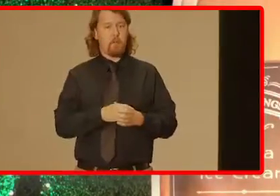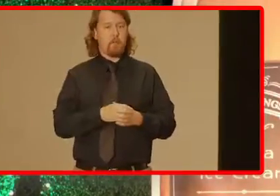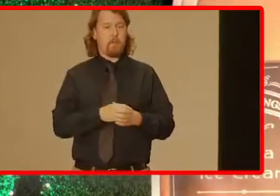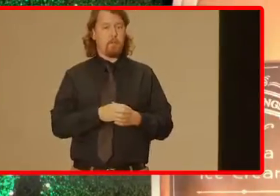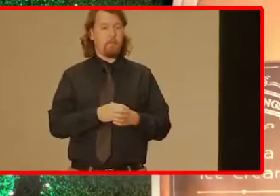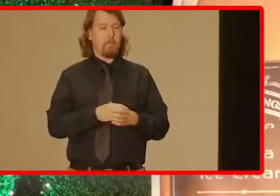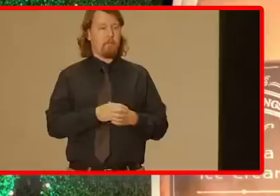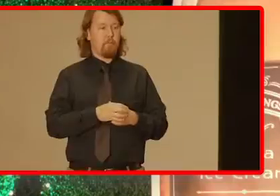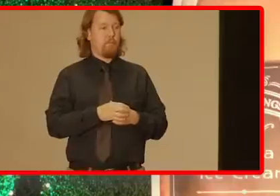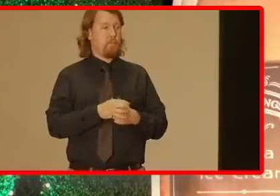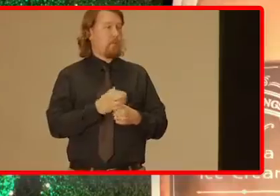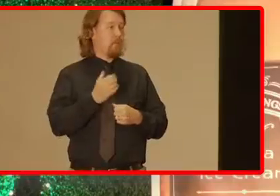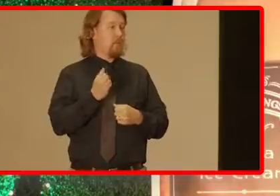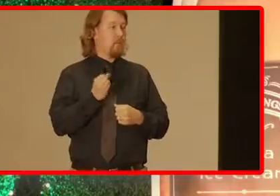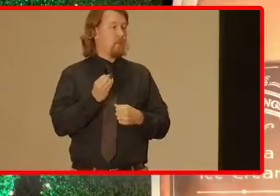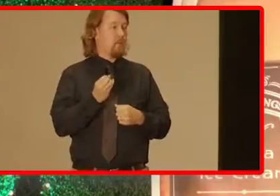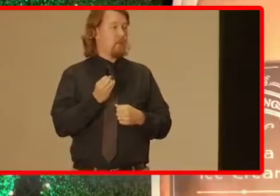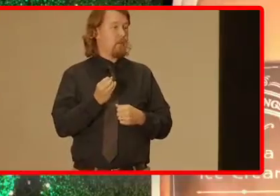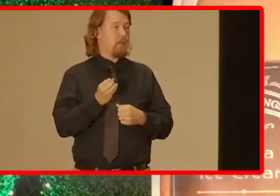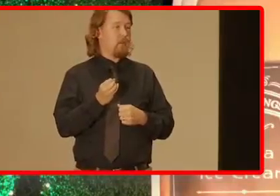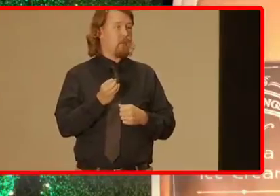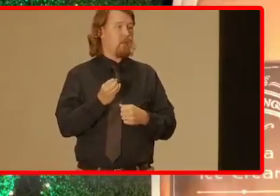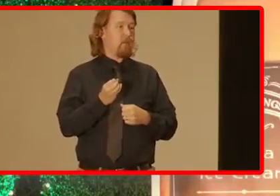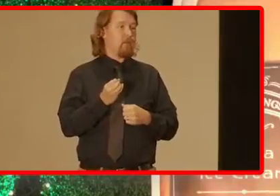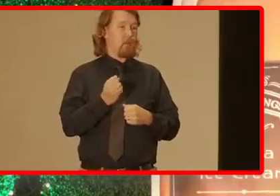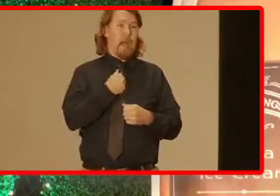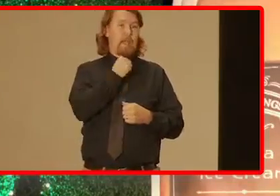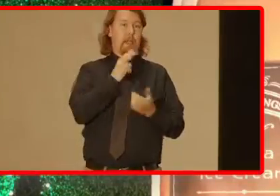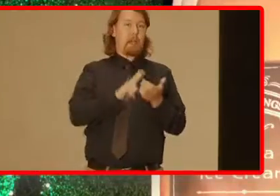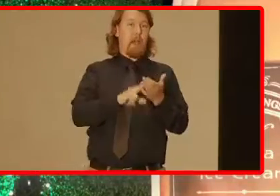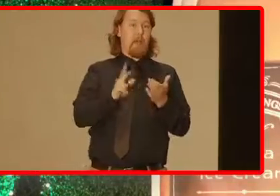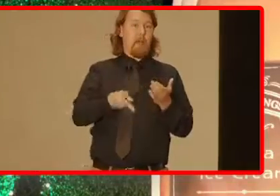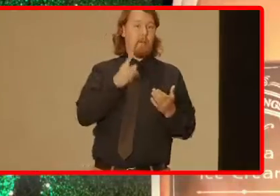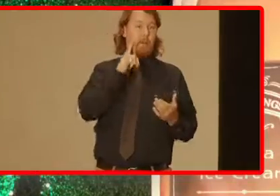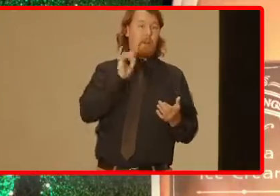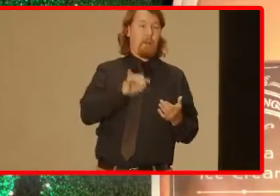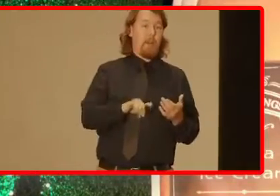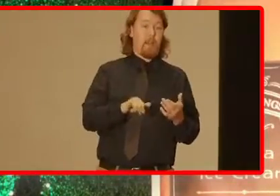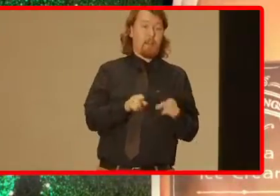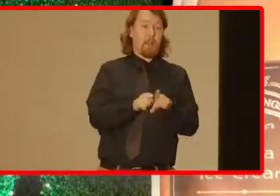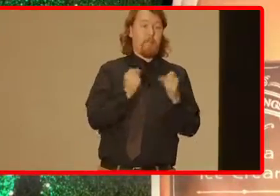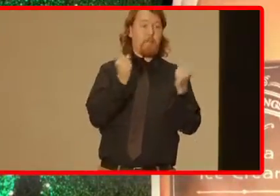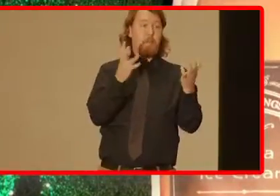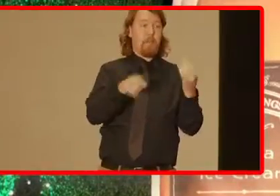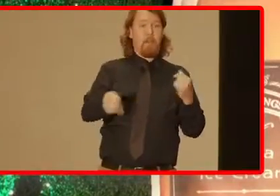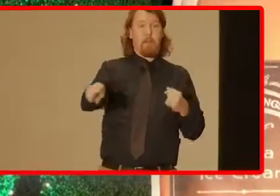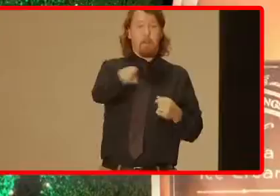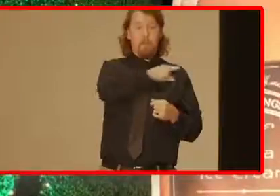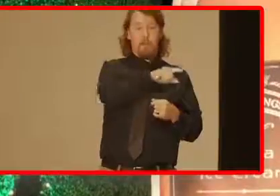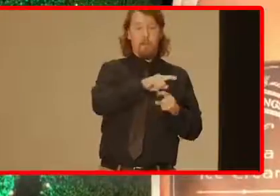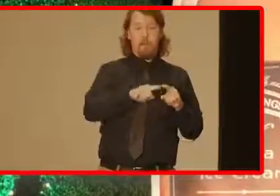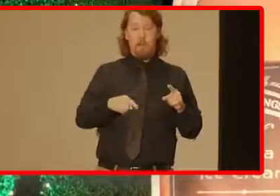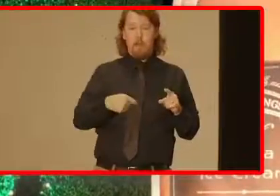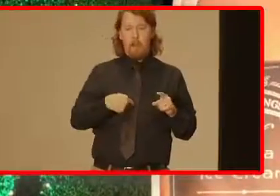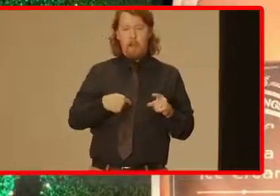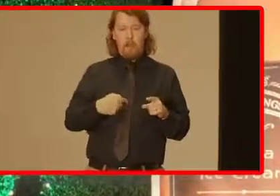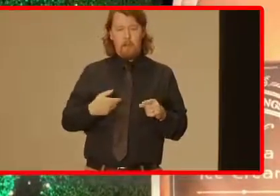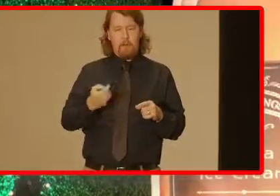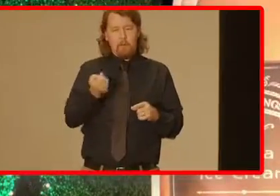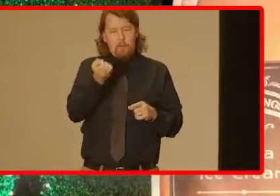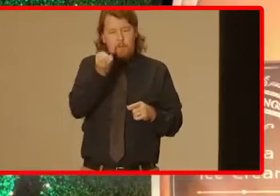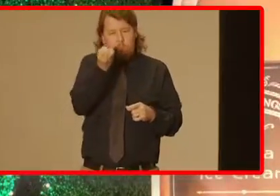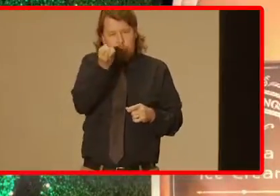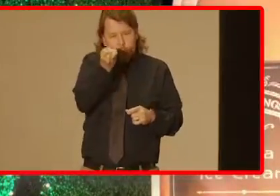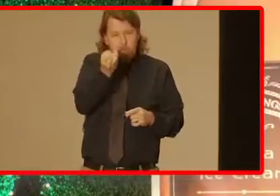So it was nothing I ever signed up for, just like many of you in this room, but I got an inkling of the